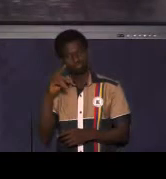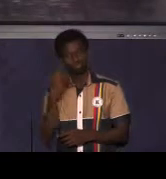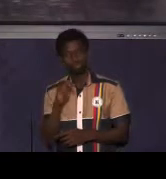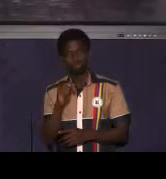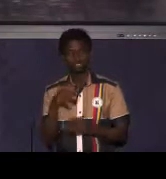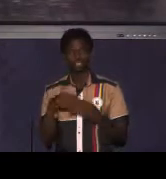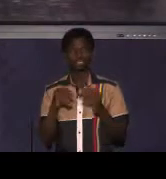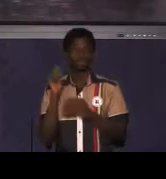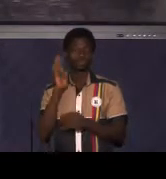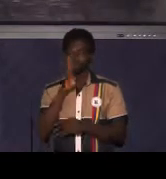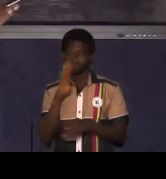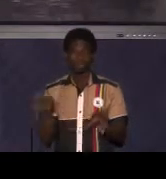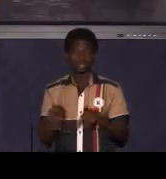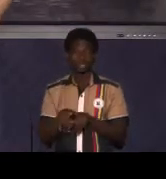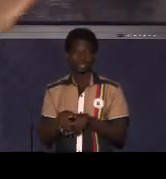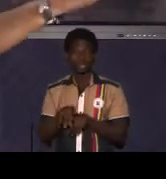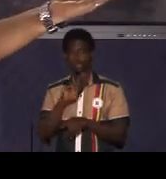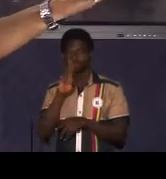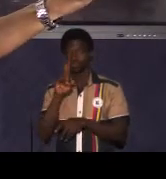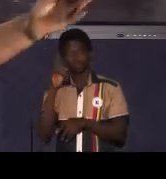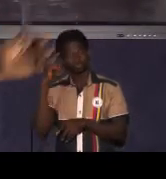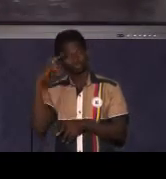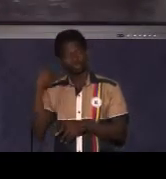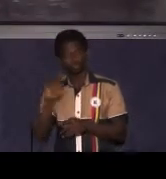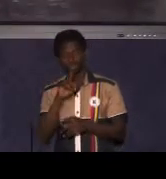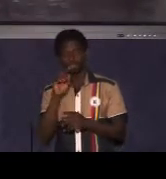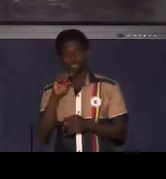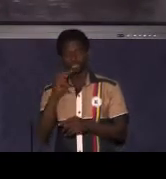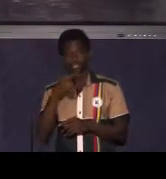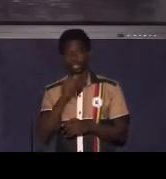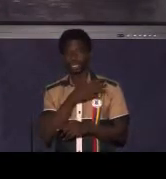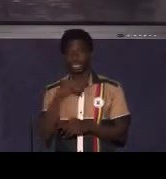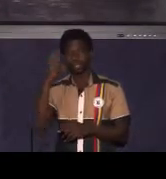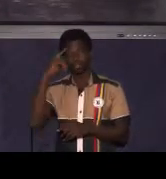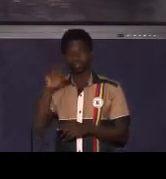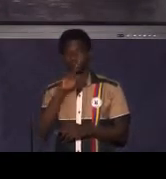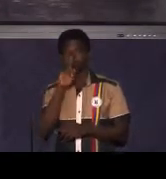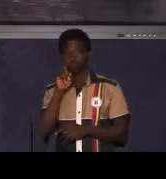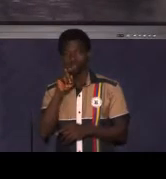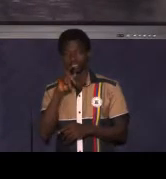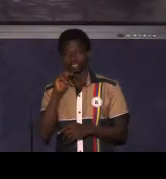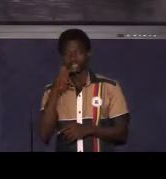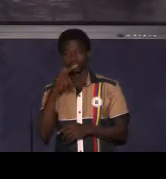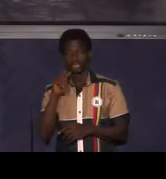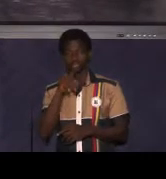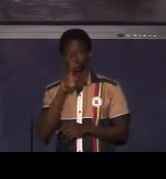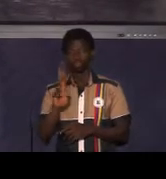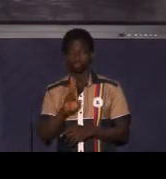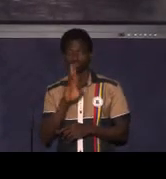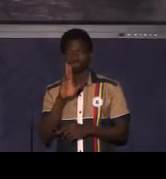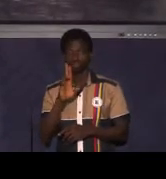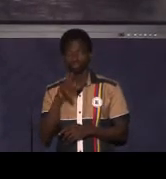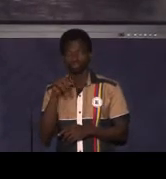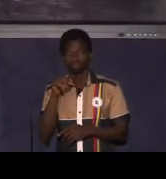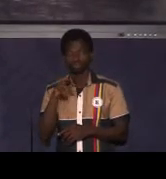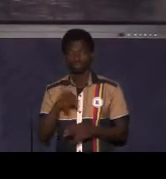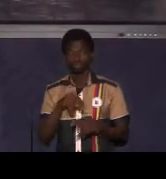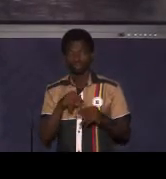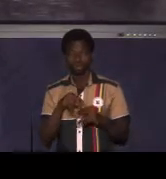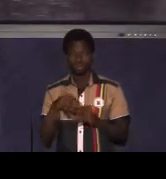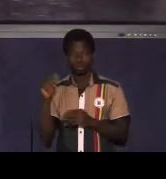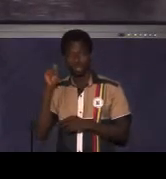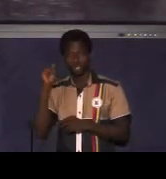be the same tense used for the question tag. And then for question tag, you use pronouns.